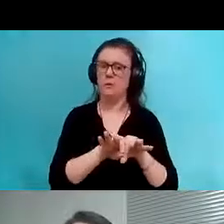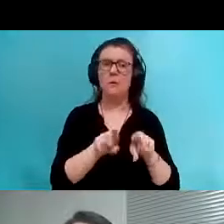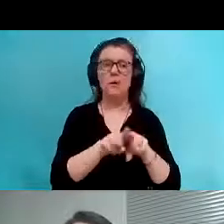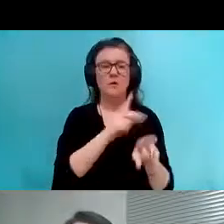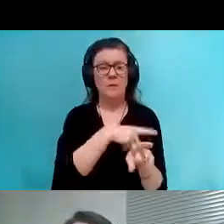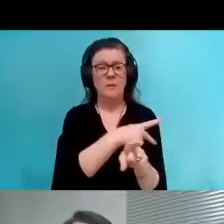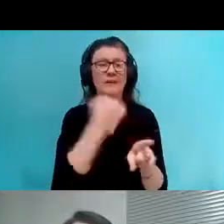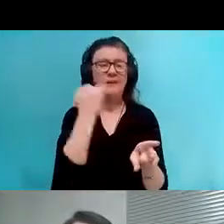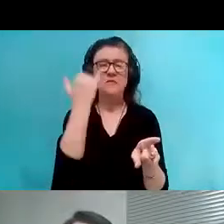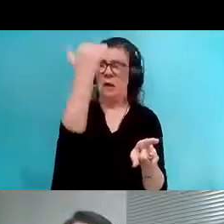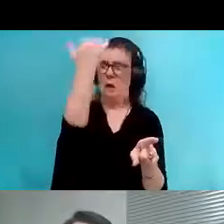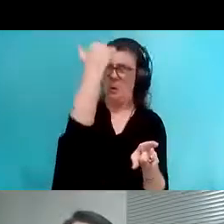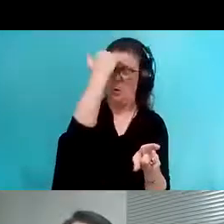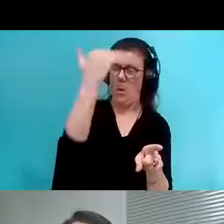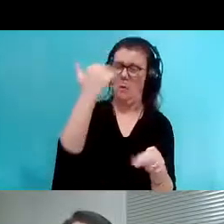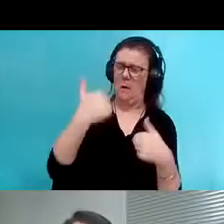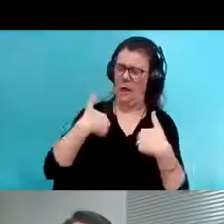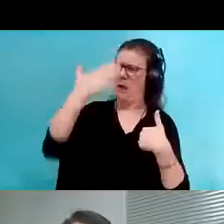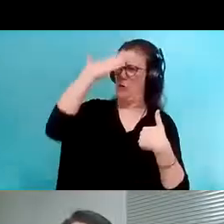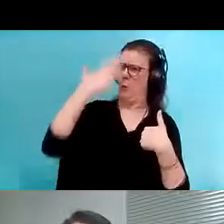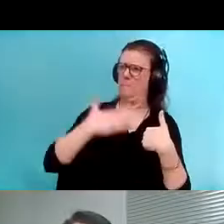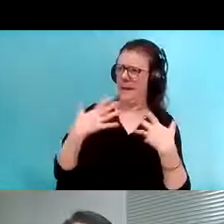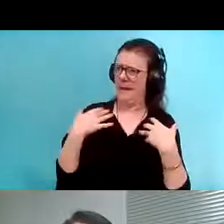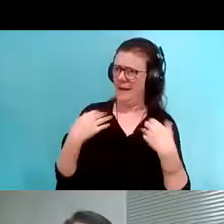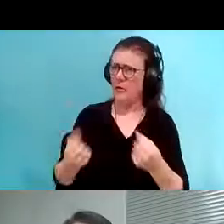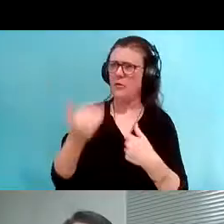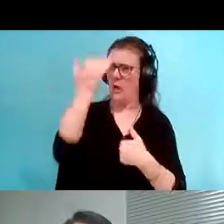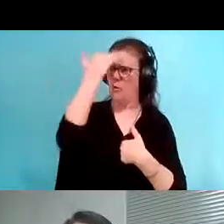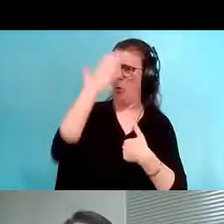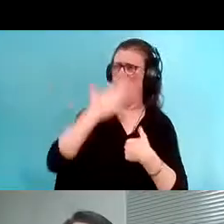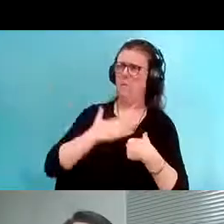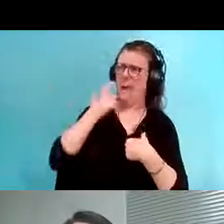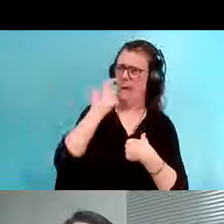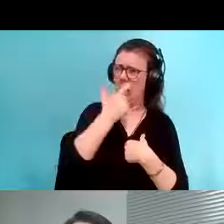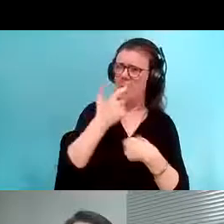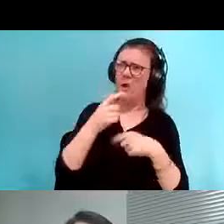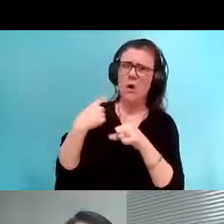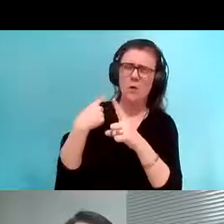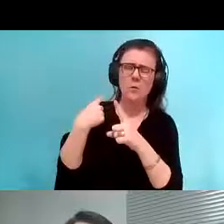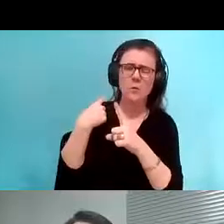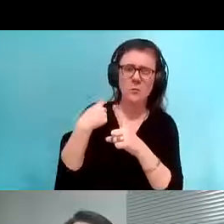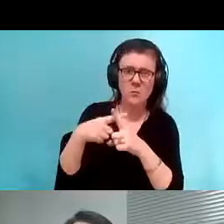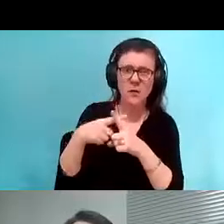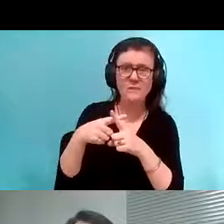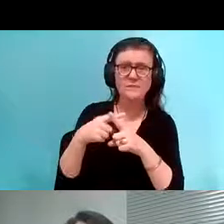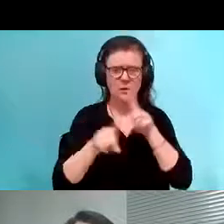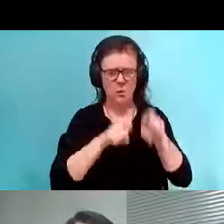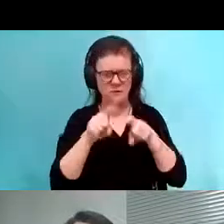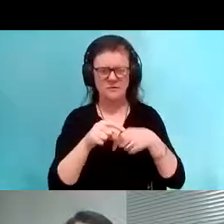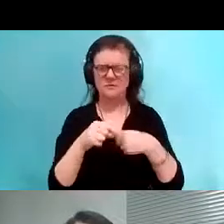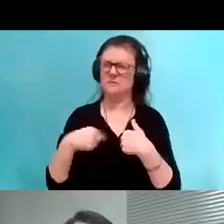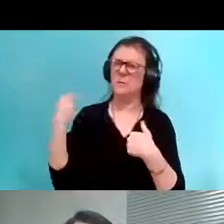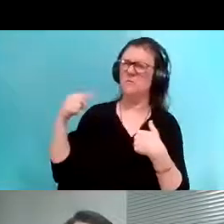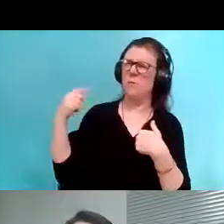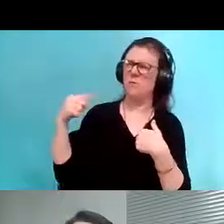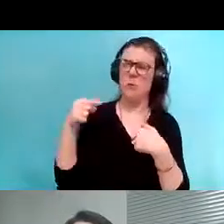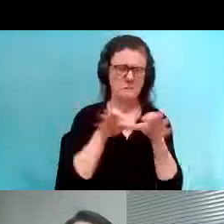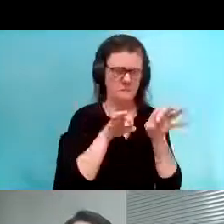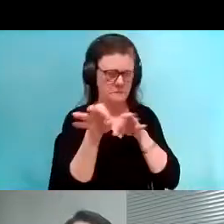patients about why we are asking the questions in the questionnaire are the best